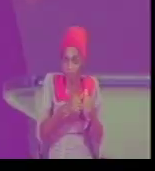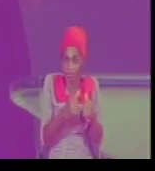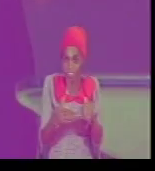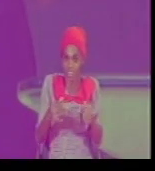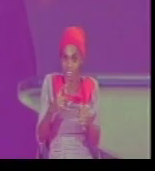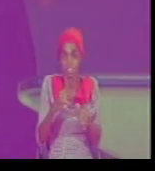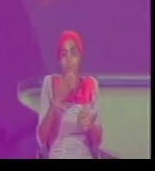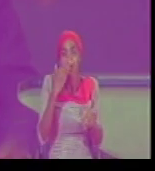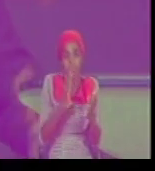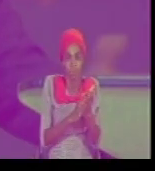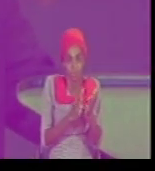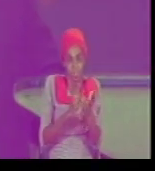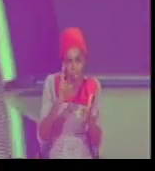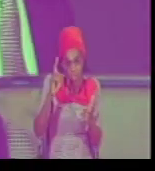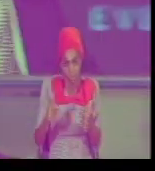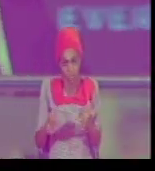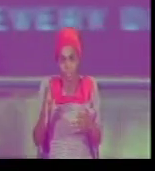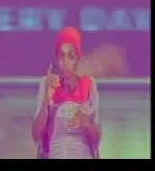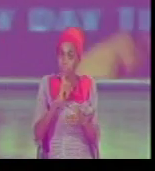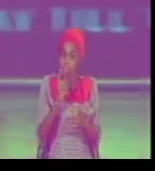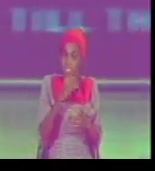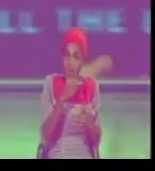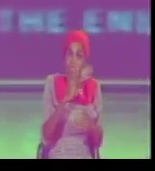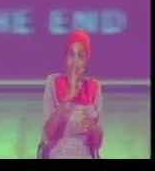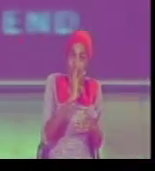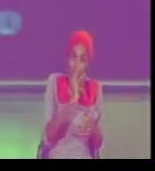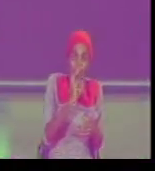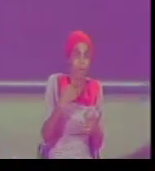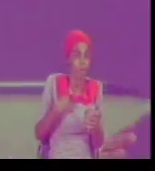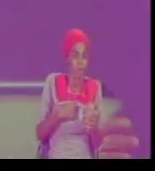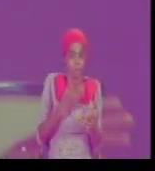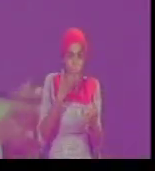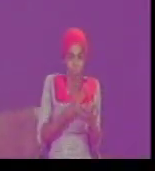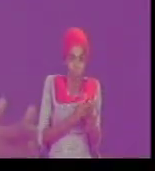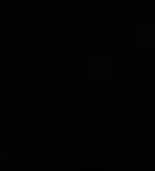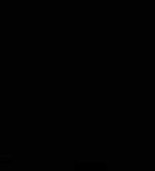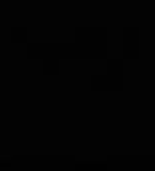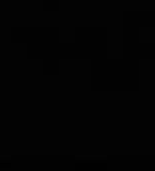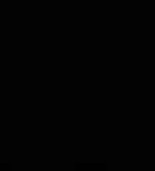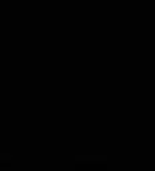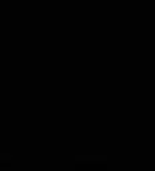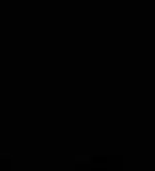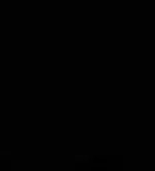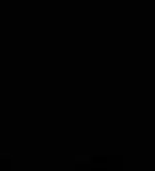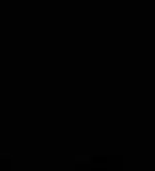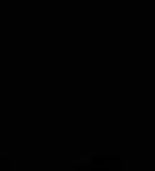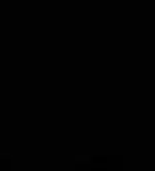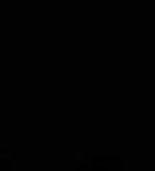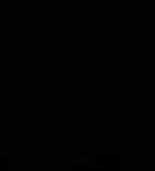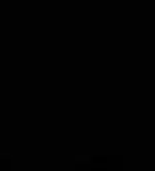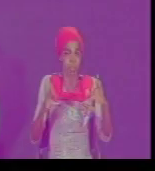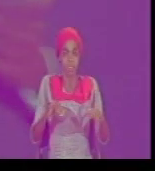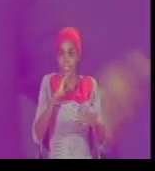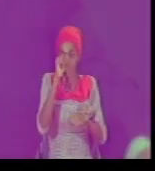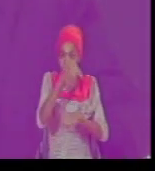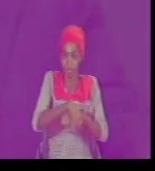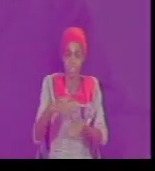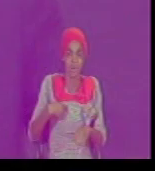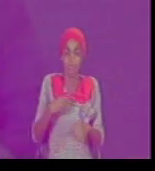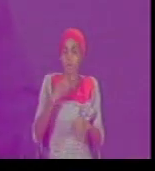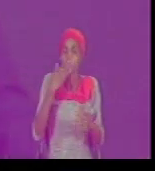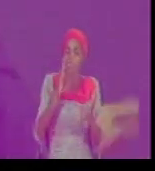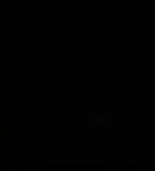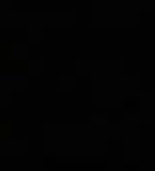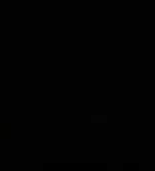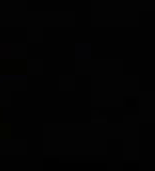is defeated, praise God. And when we come out of that Red Sea, and then there's no water, the one we